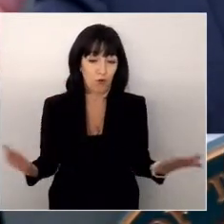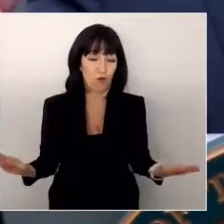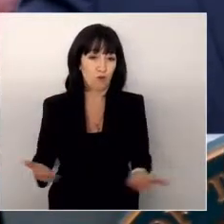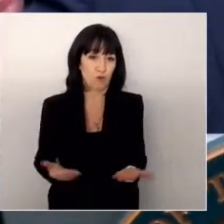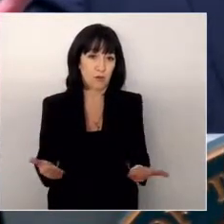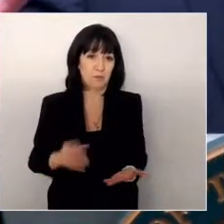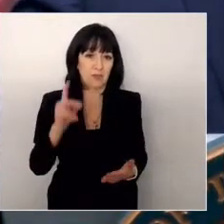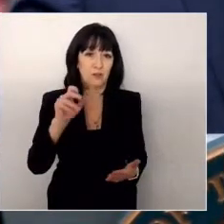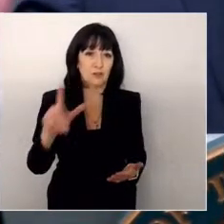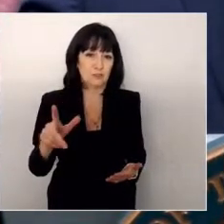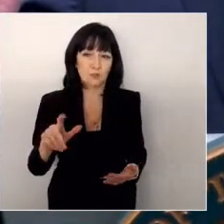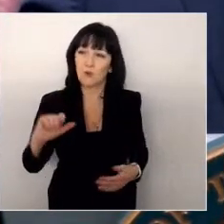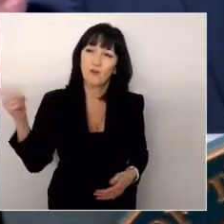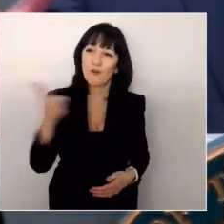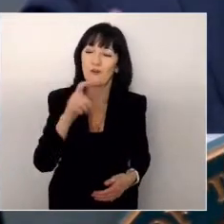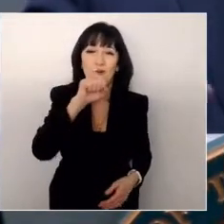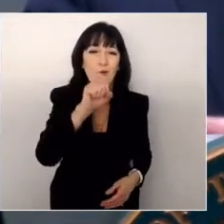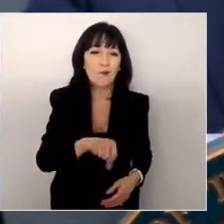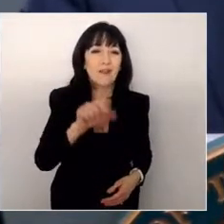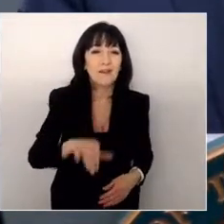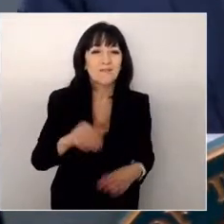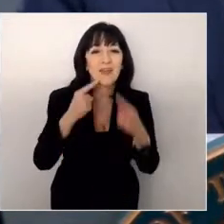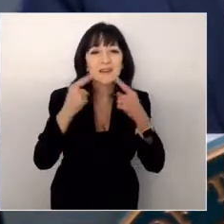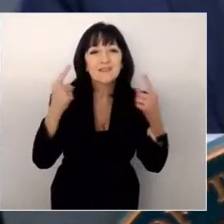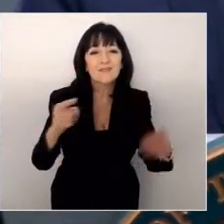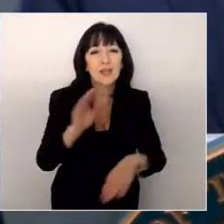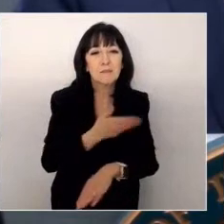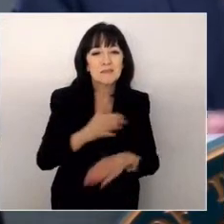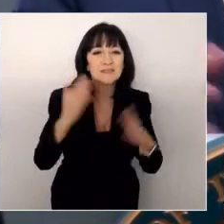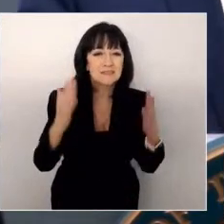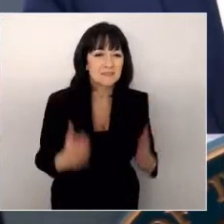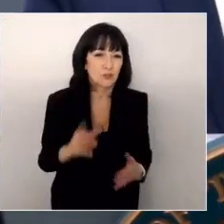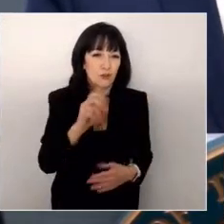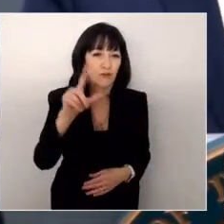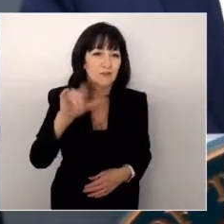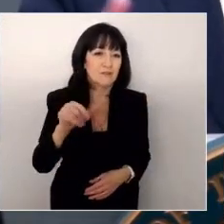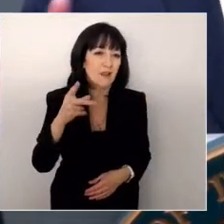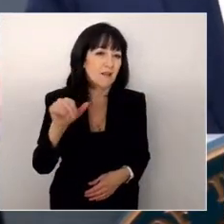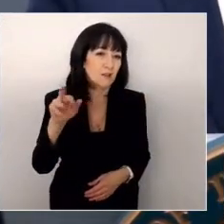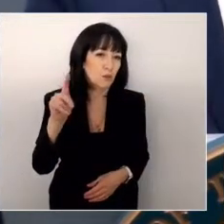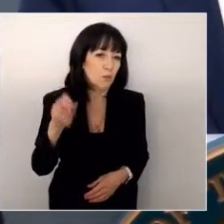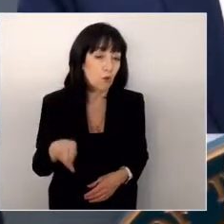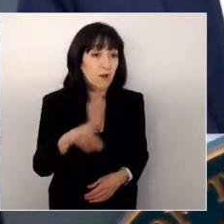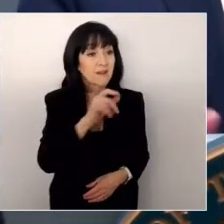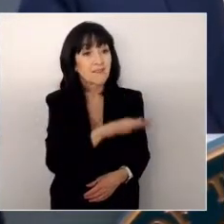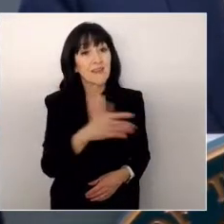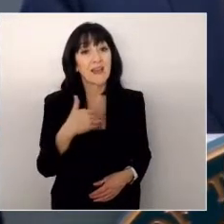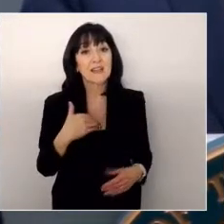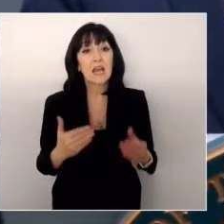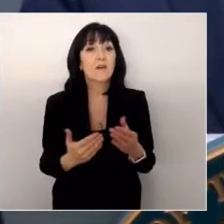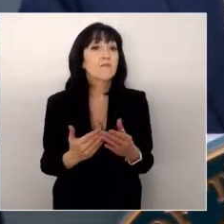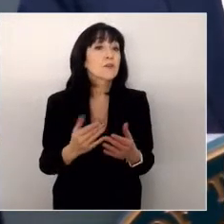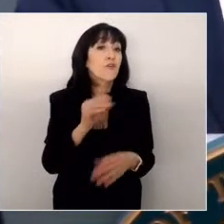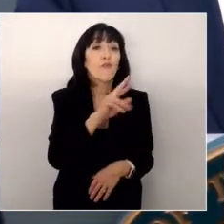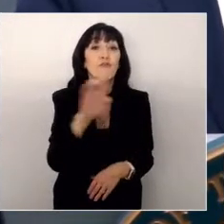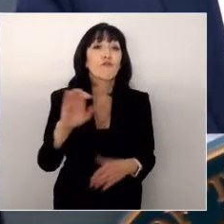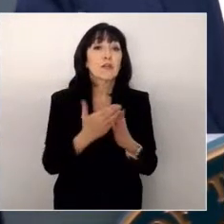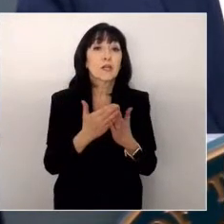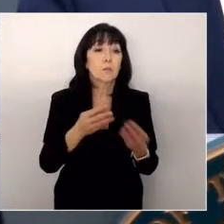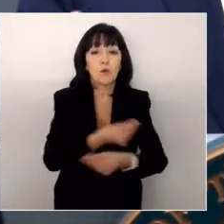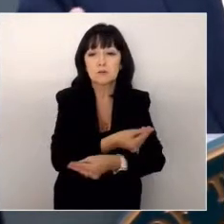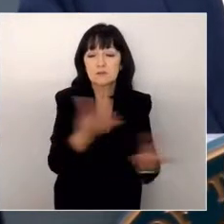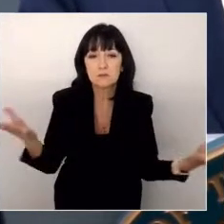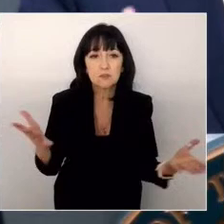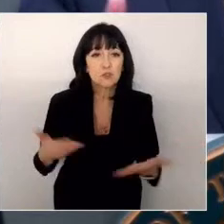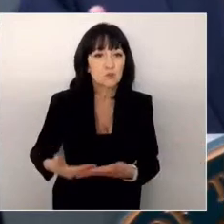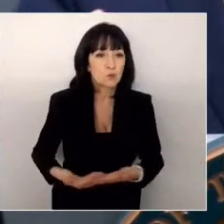and what a great program. It provides free books to children, enrolling newborns before they leave the hospital, and helps